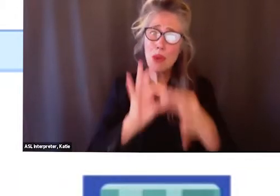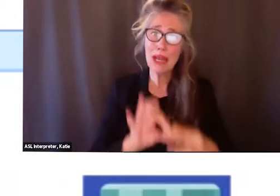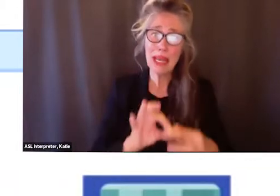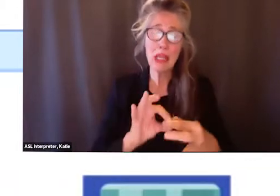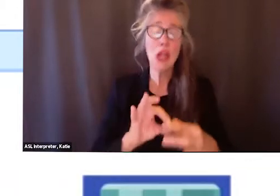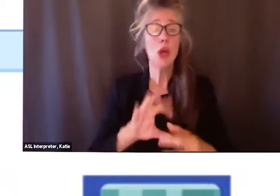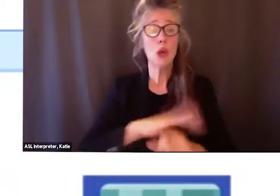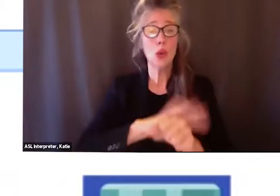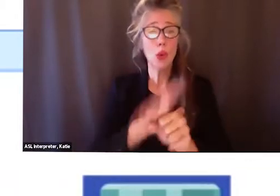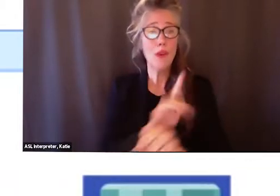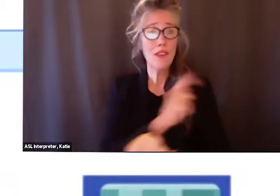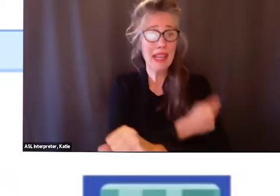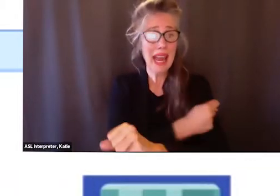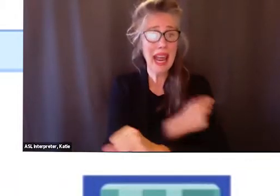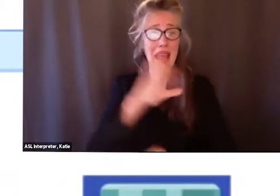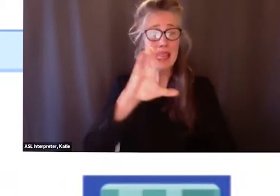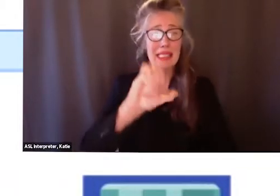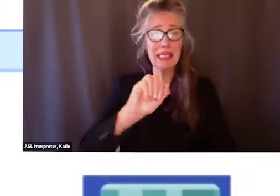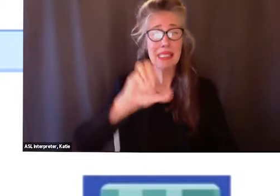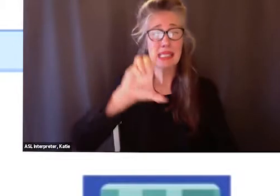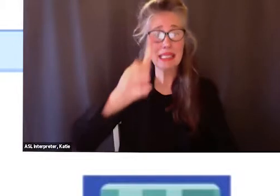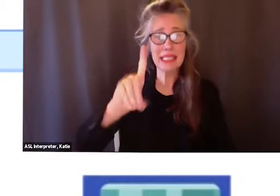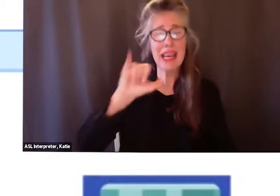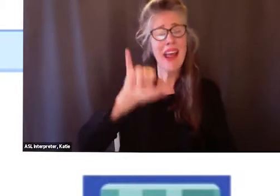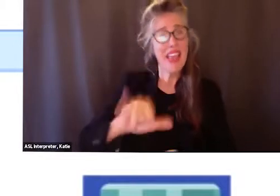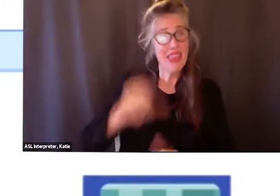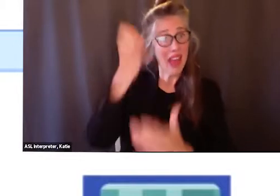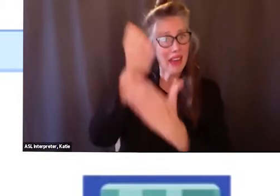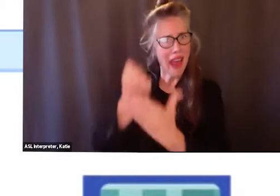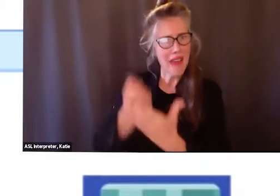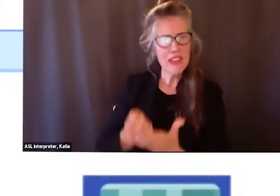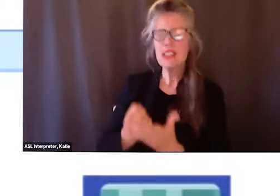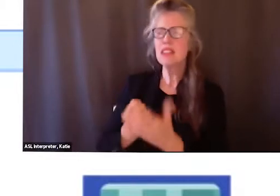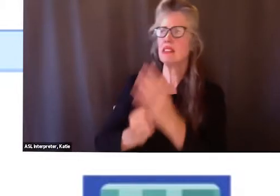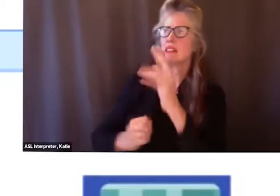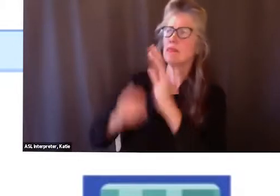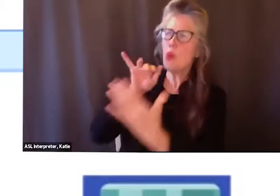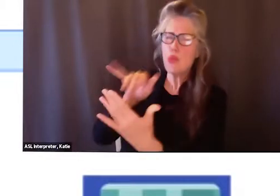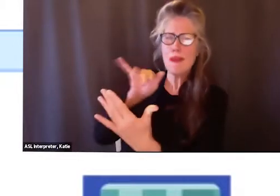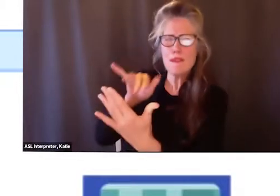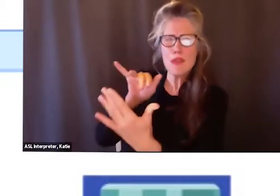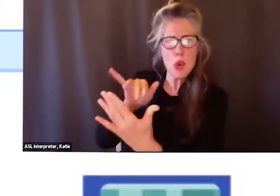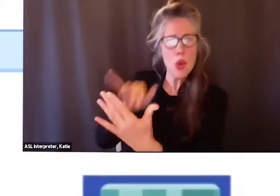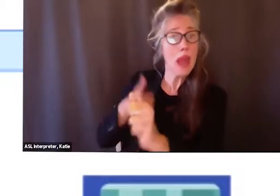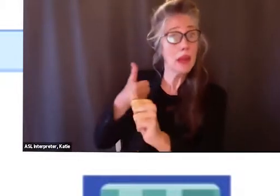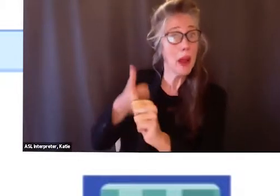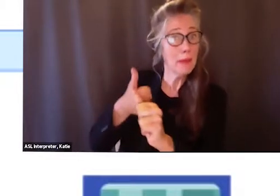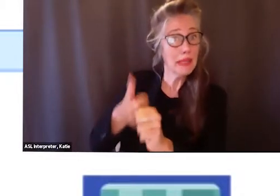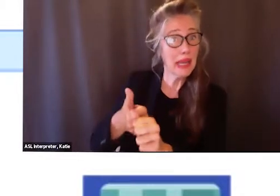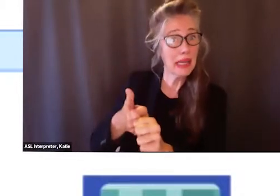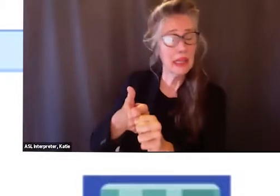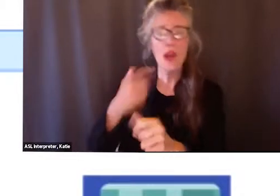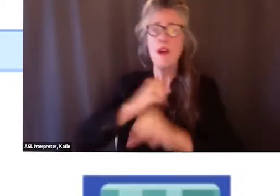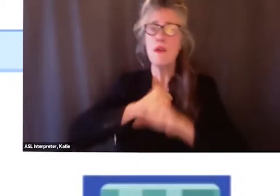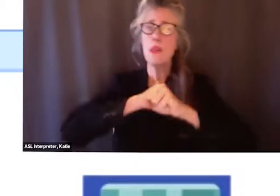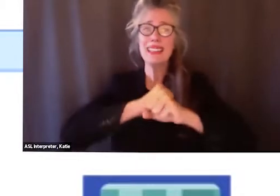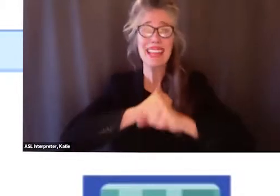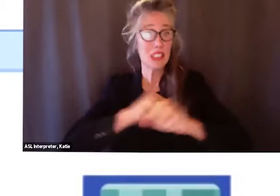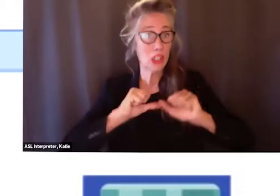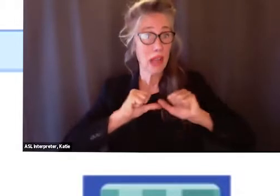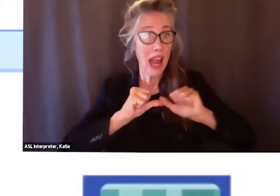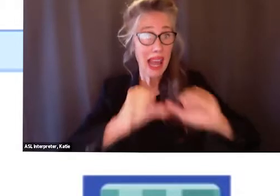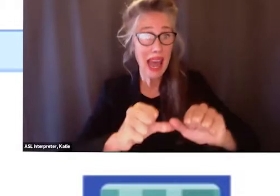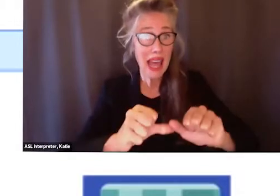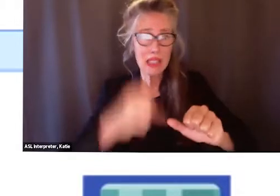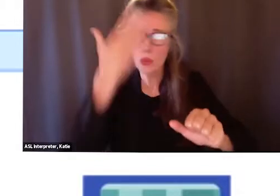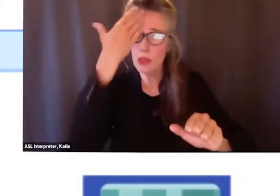the CDC is constantly reviewing evidence and updating guidance. We don't know how long protection lasts for those who are vaccinated.